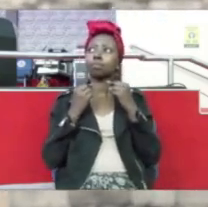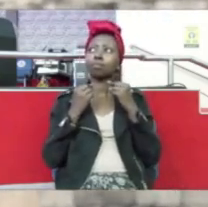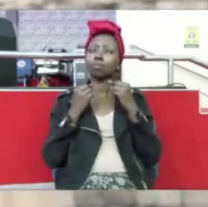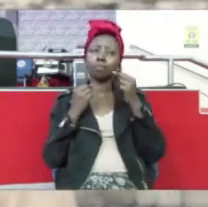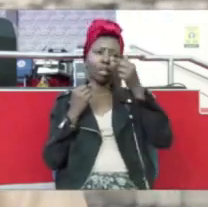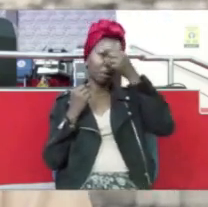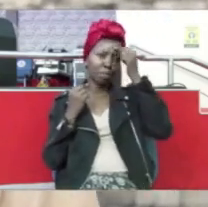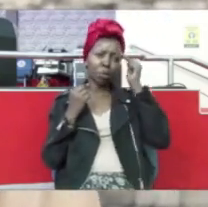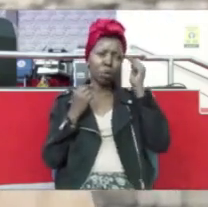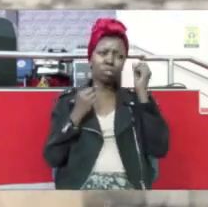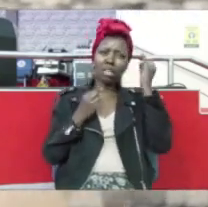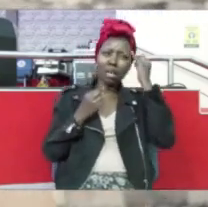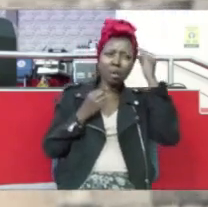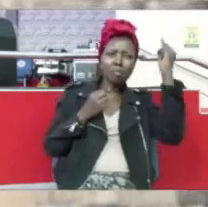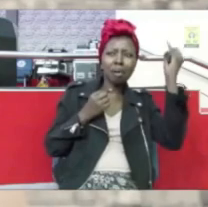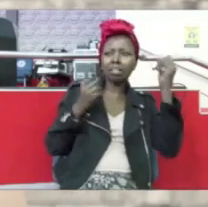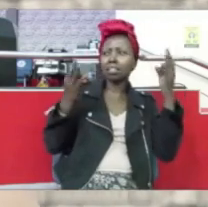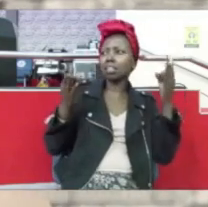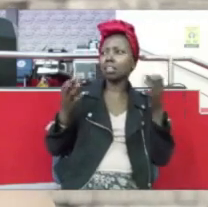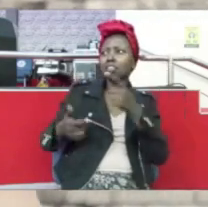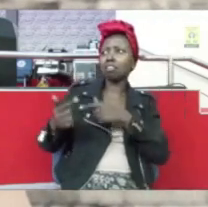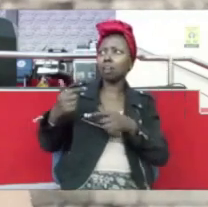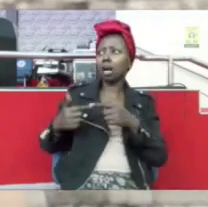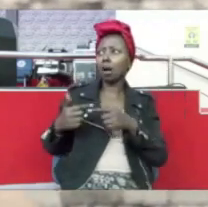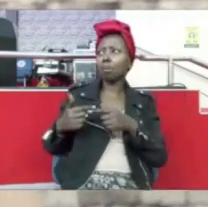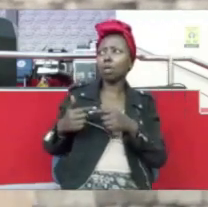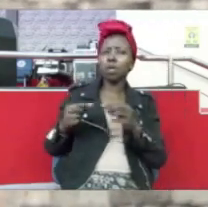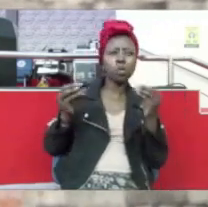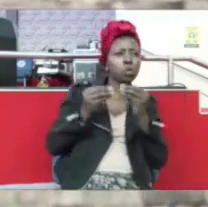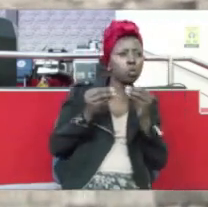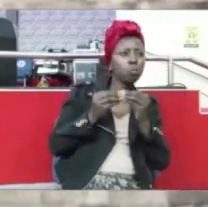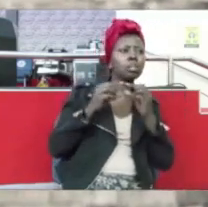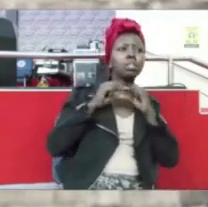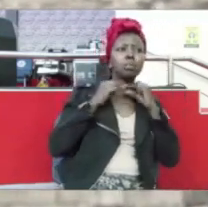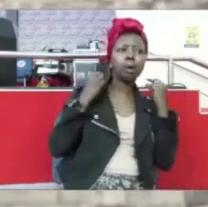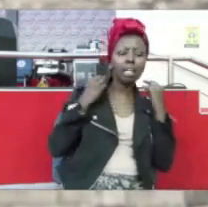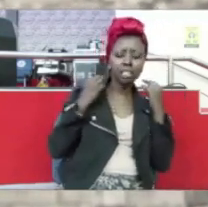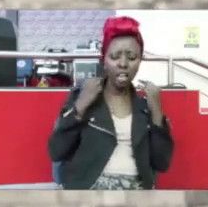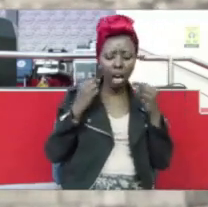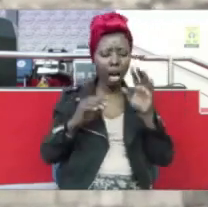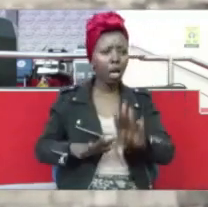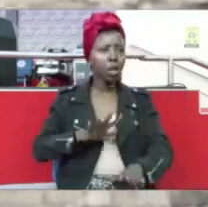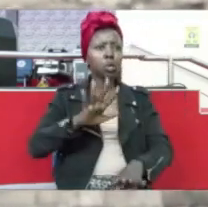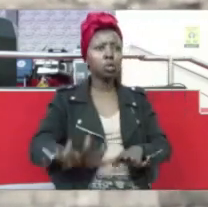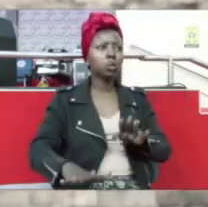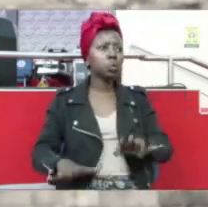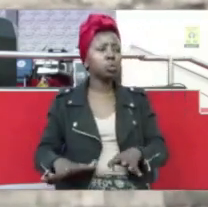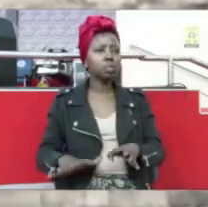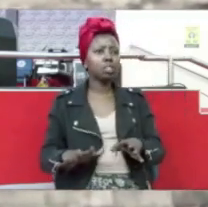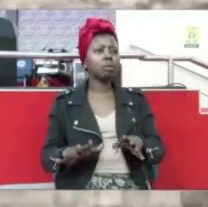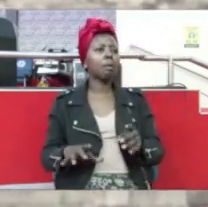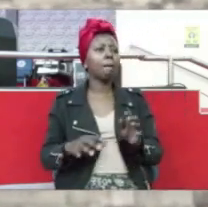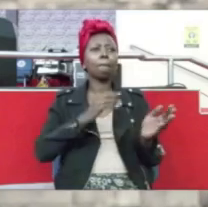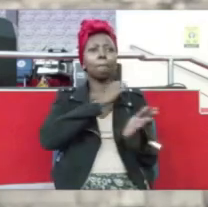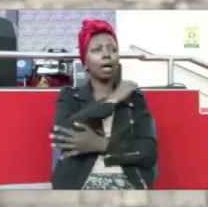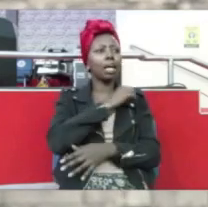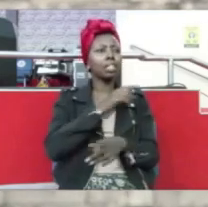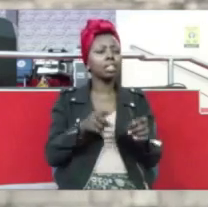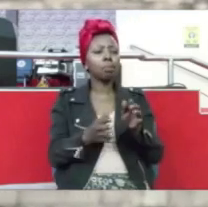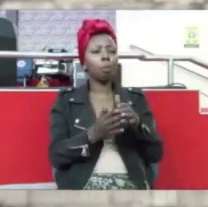you imagine if one of these fine days you meet with your pastor amevaa kiatu kinacheka? Na ukikutana